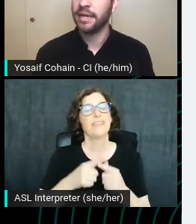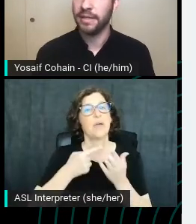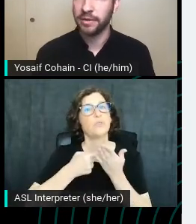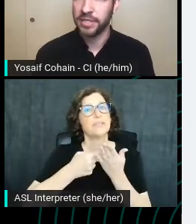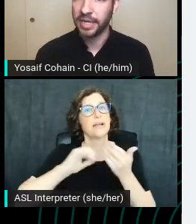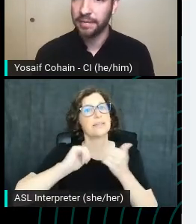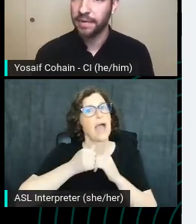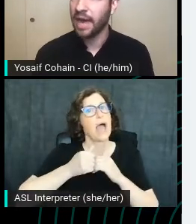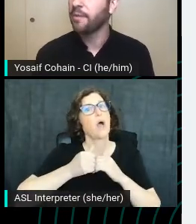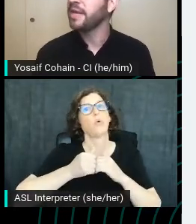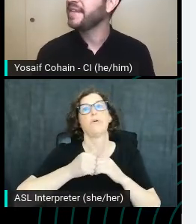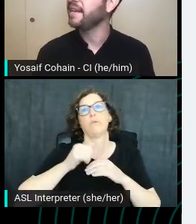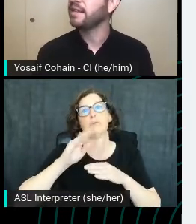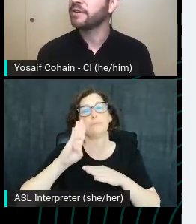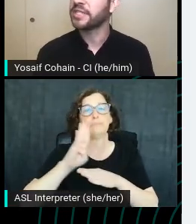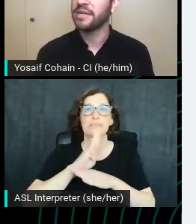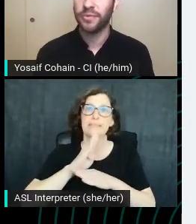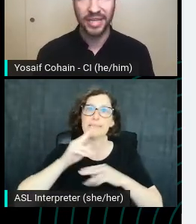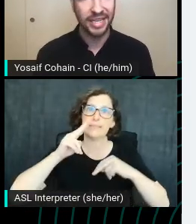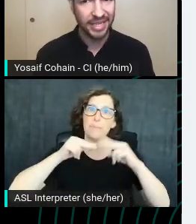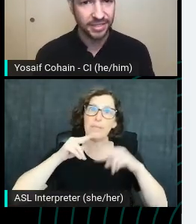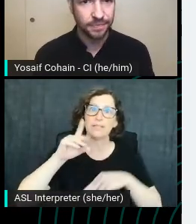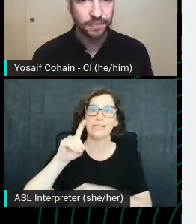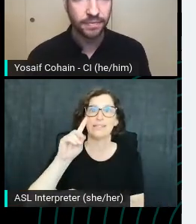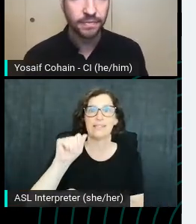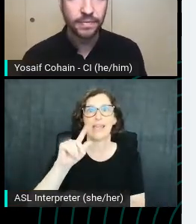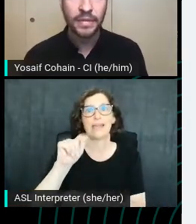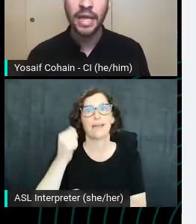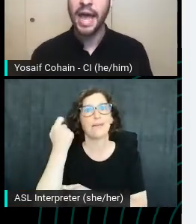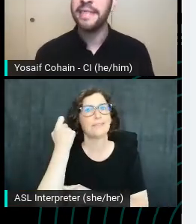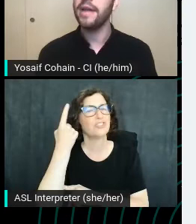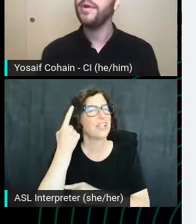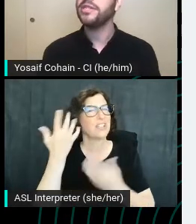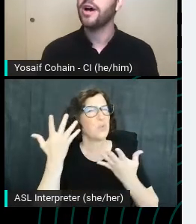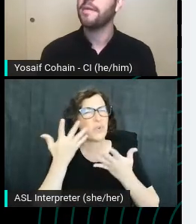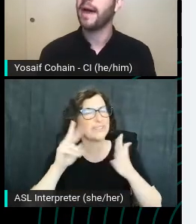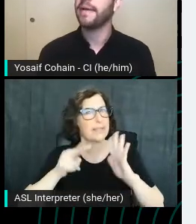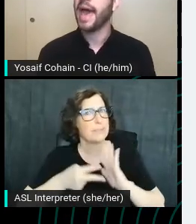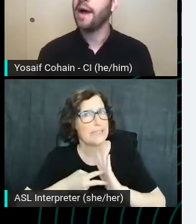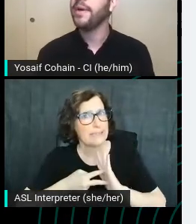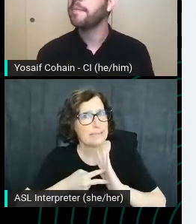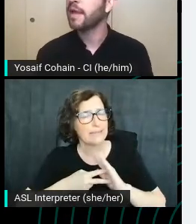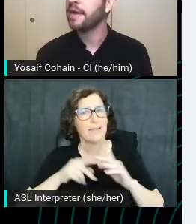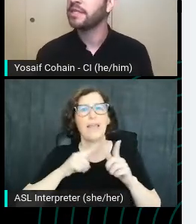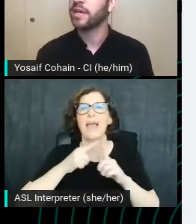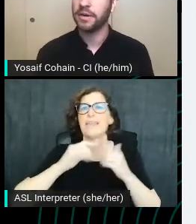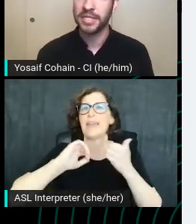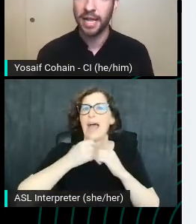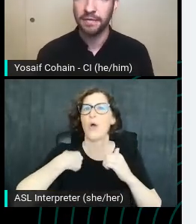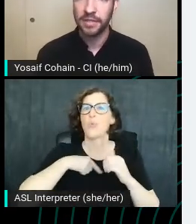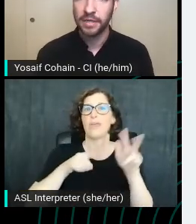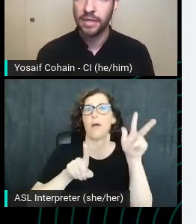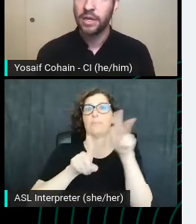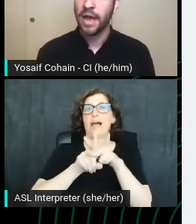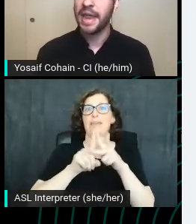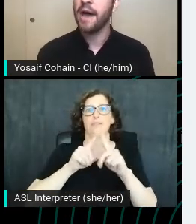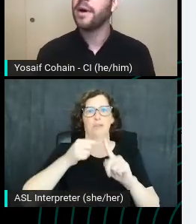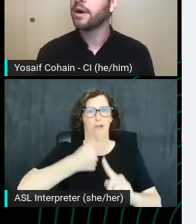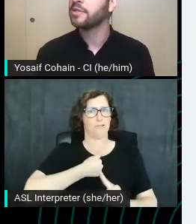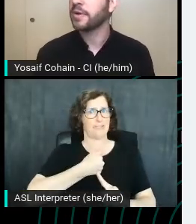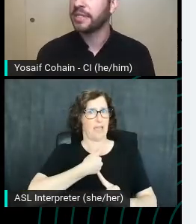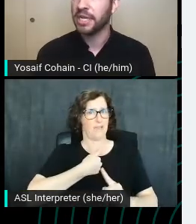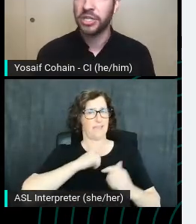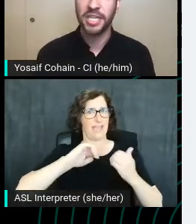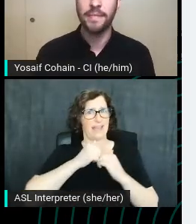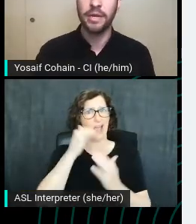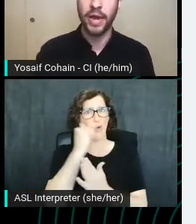build data literacy and what data literacy really is. And then we'll talk about how we apply this to ourselves and how